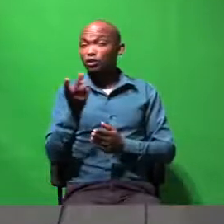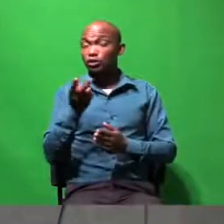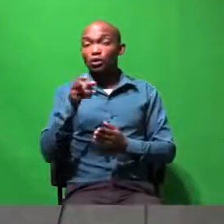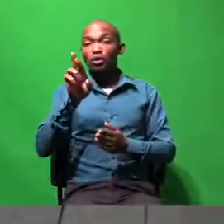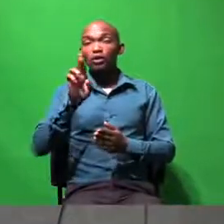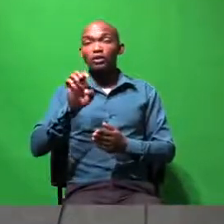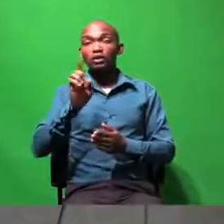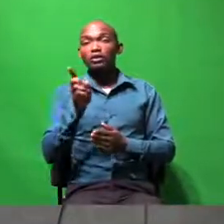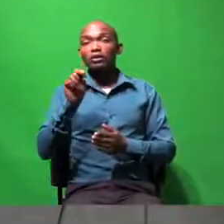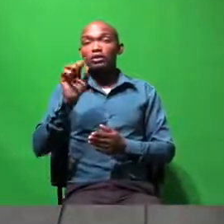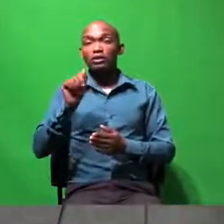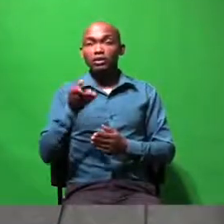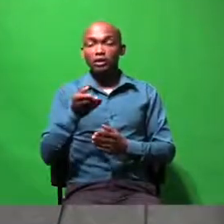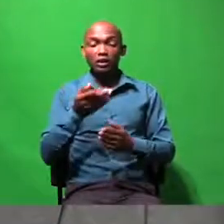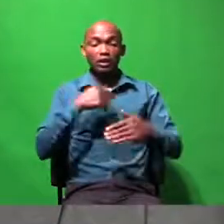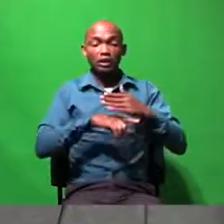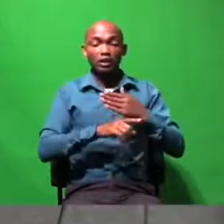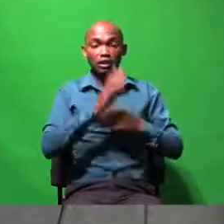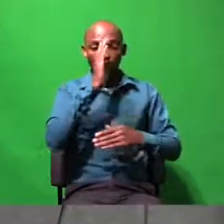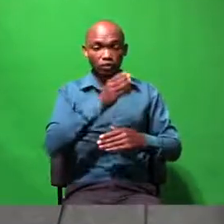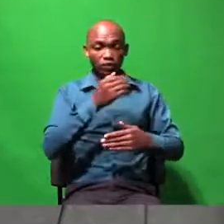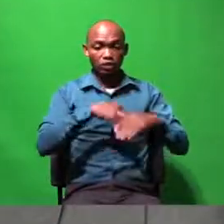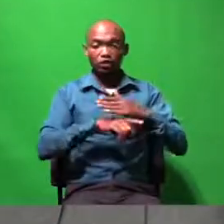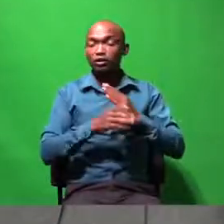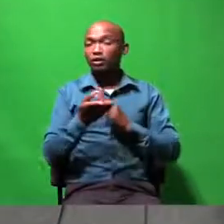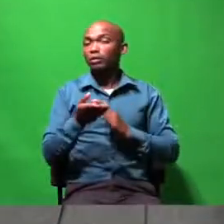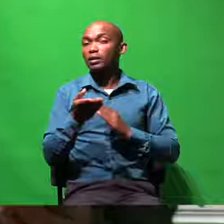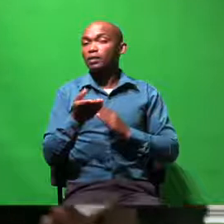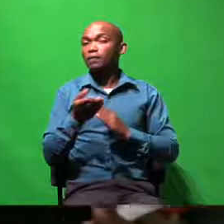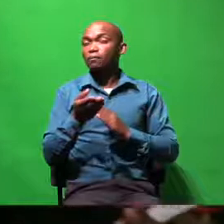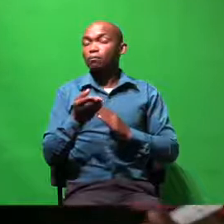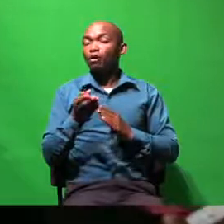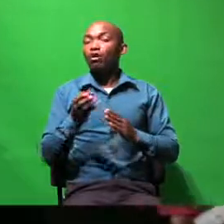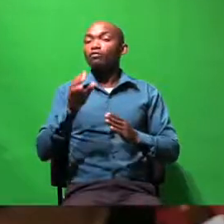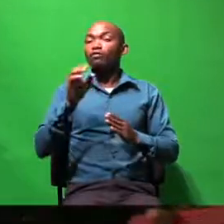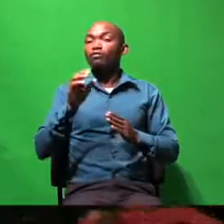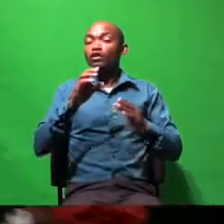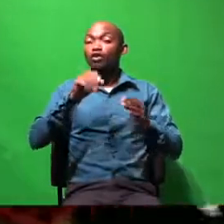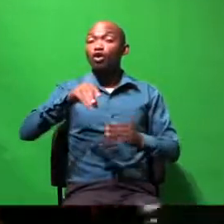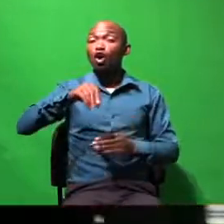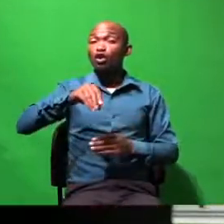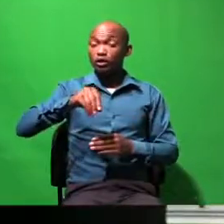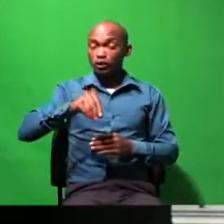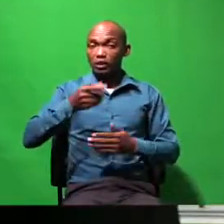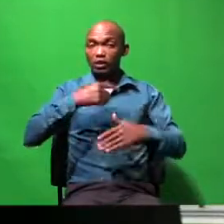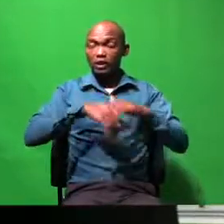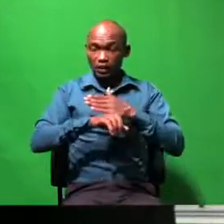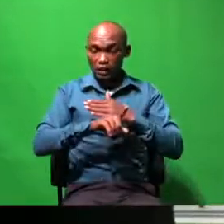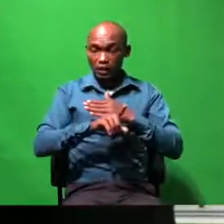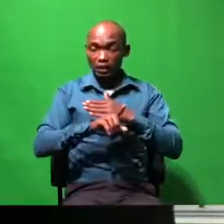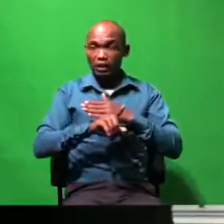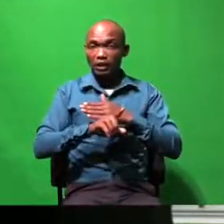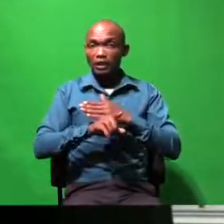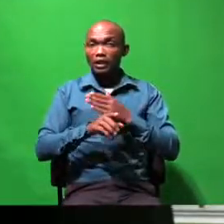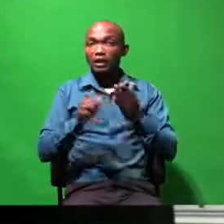differ also in on their concentration gradients. I mean the concentration of solutes in